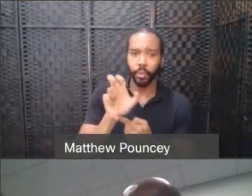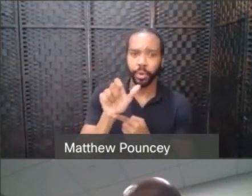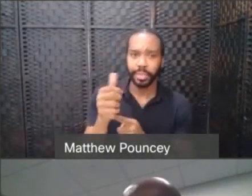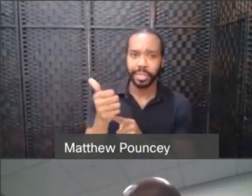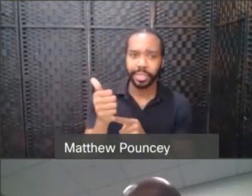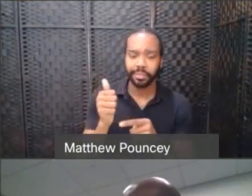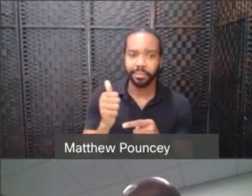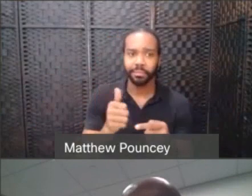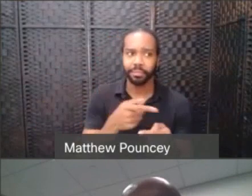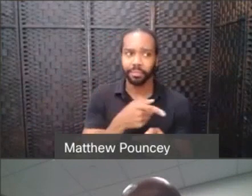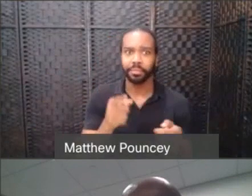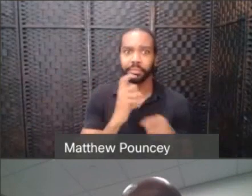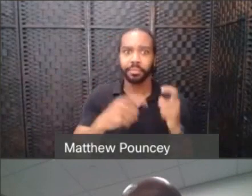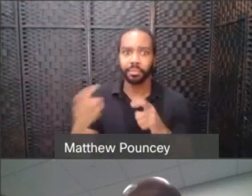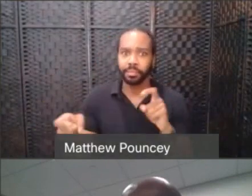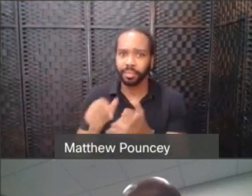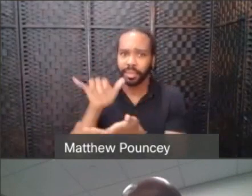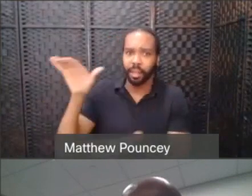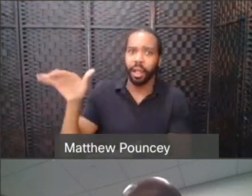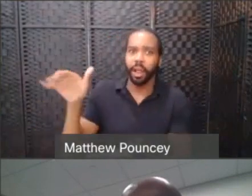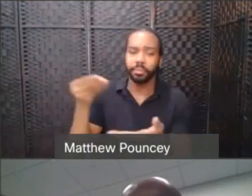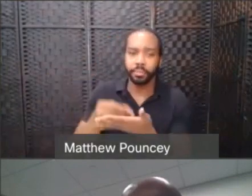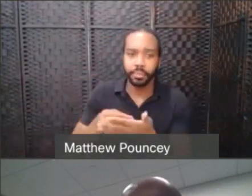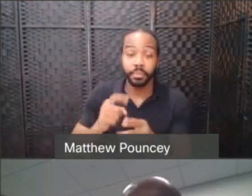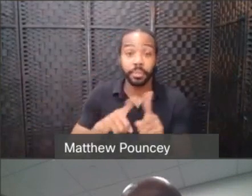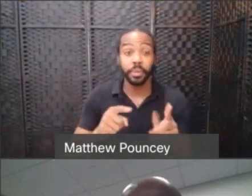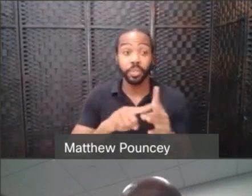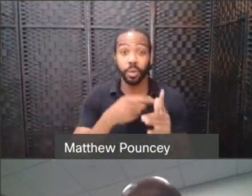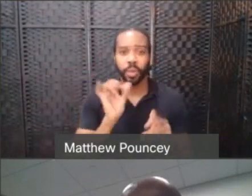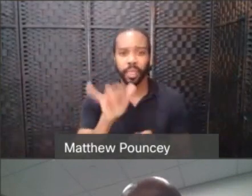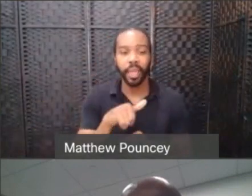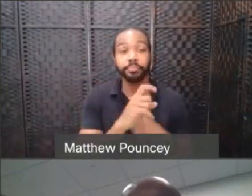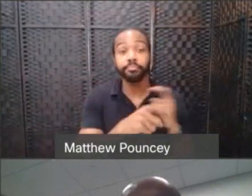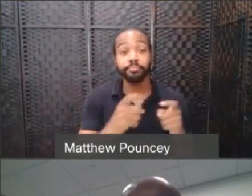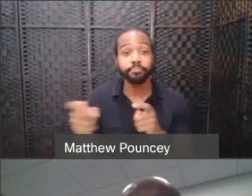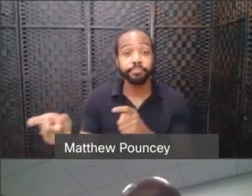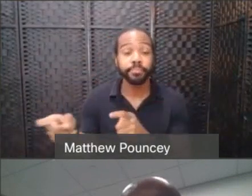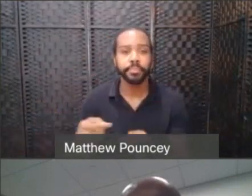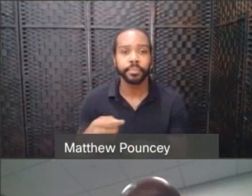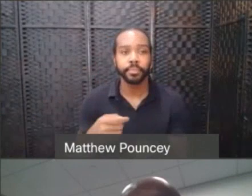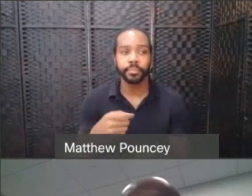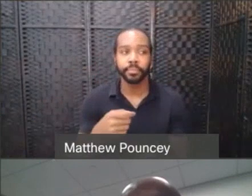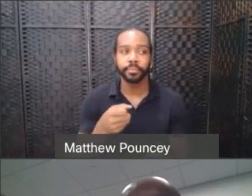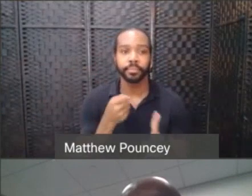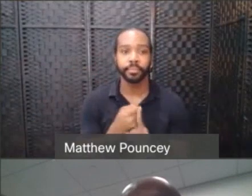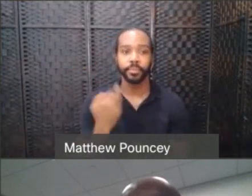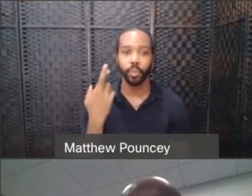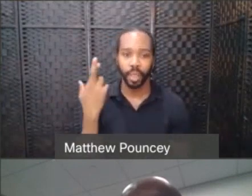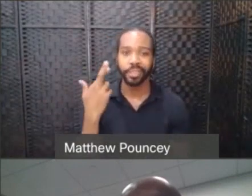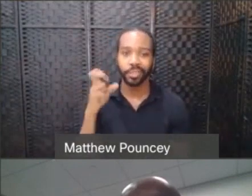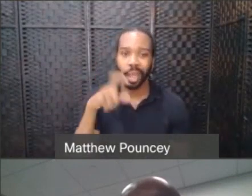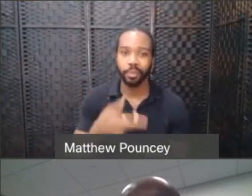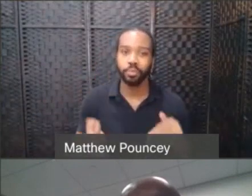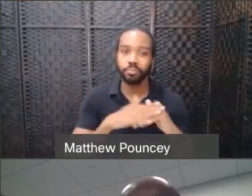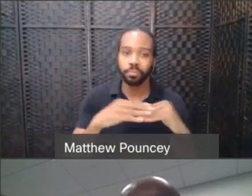large. And so we started with that. And then we realized that it was going to take a lot more than a $50 incentive to get